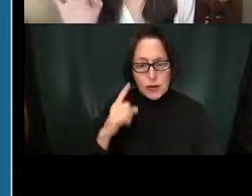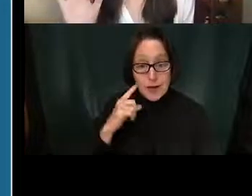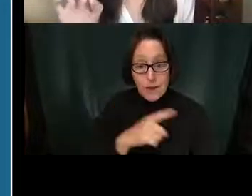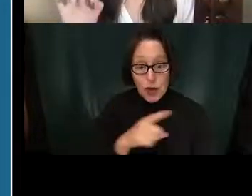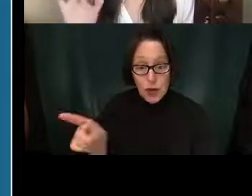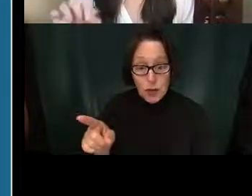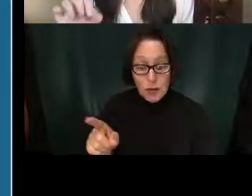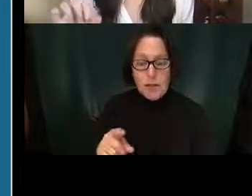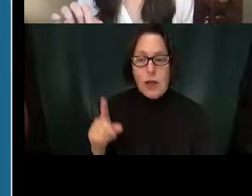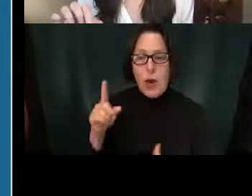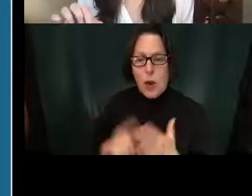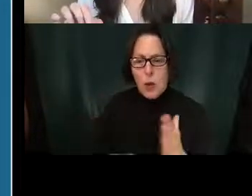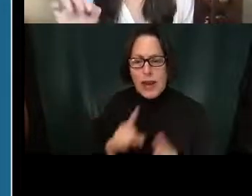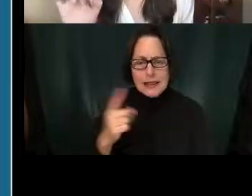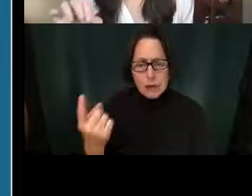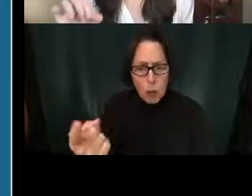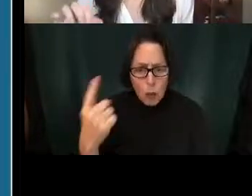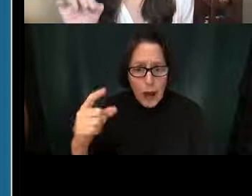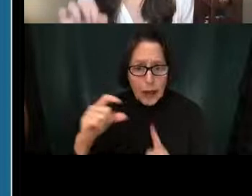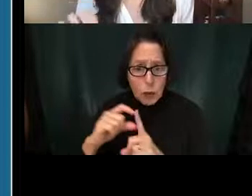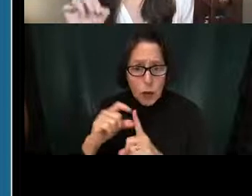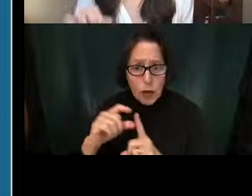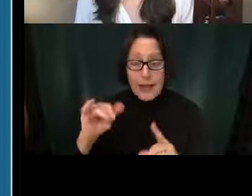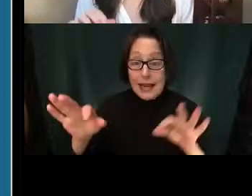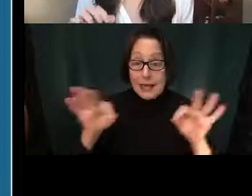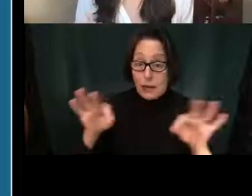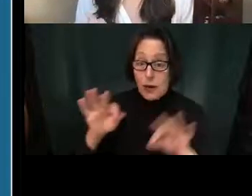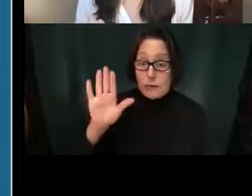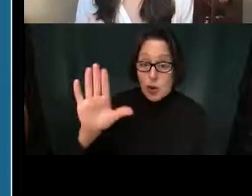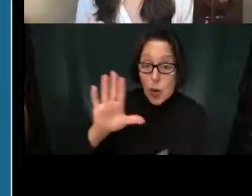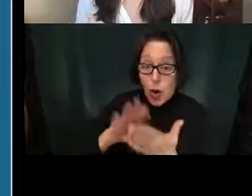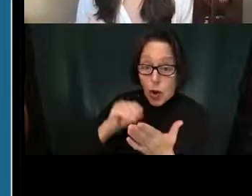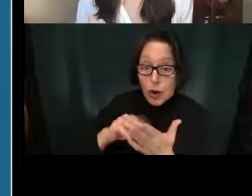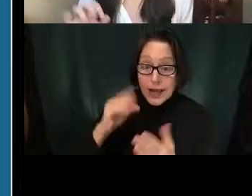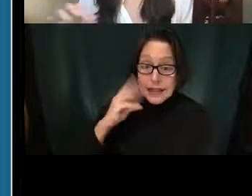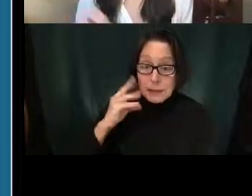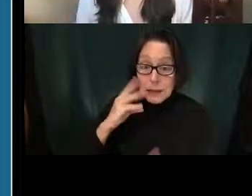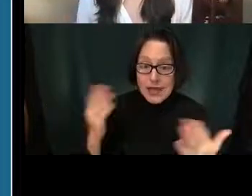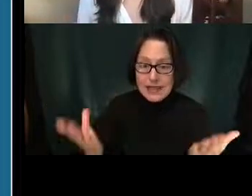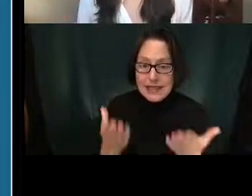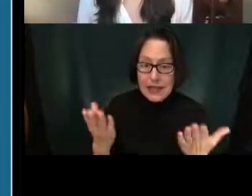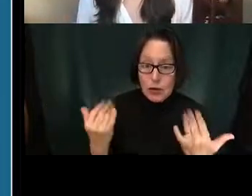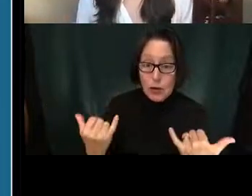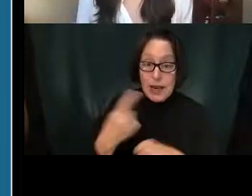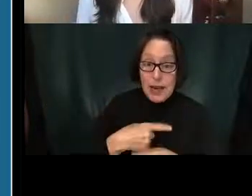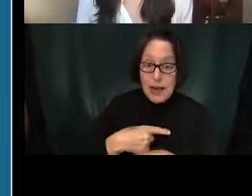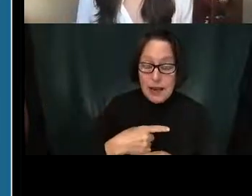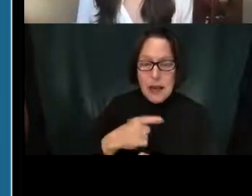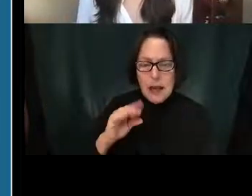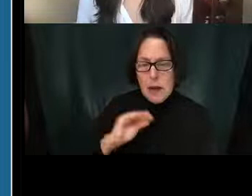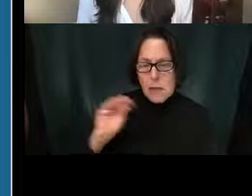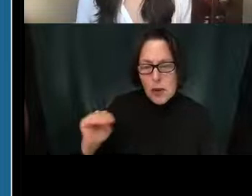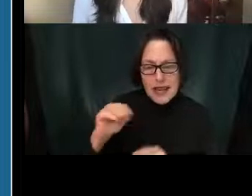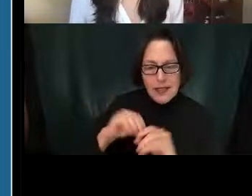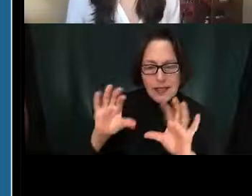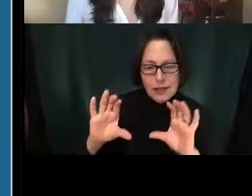And that is, what is one word that describes your learning experience here today? And please put that in the chat, and then we'll open it up